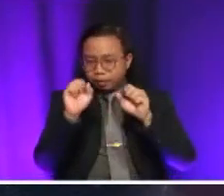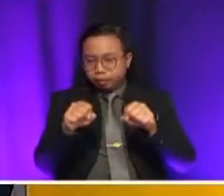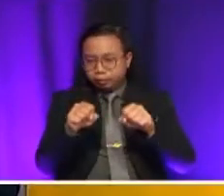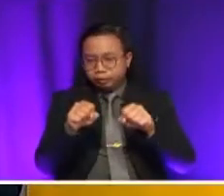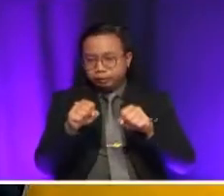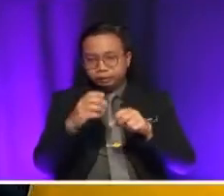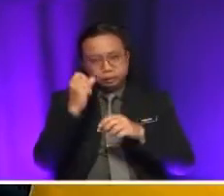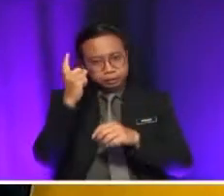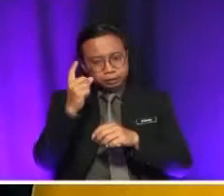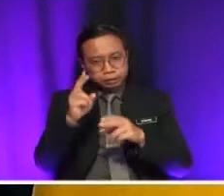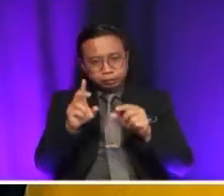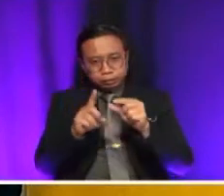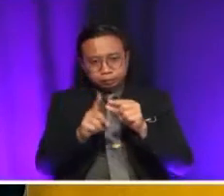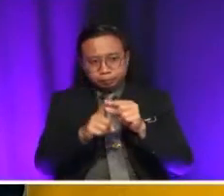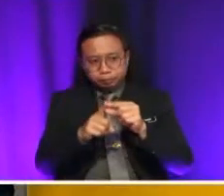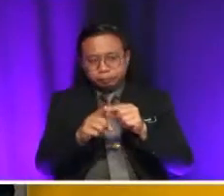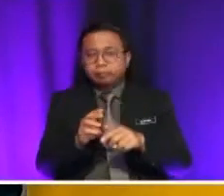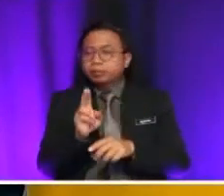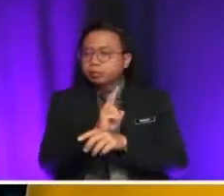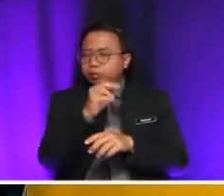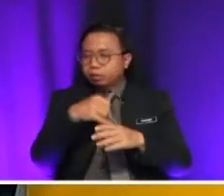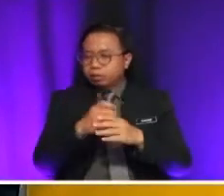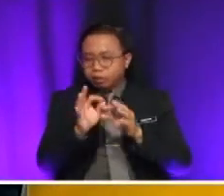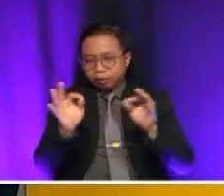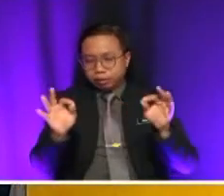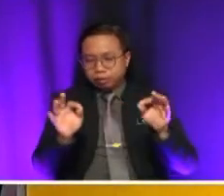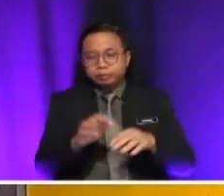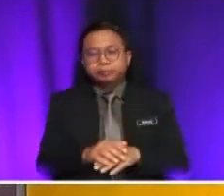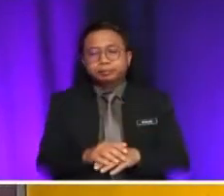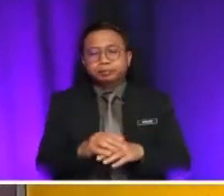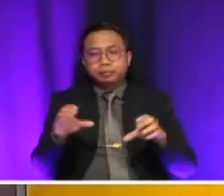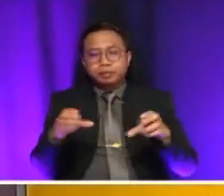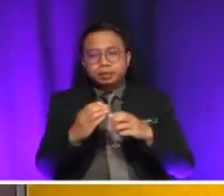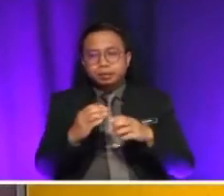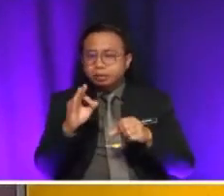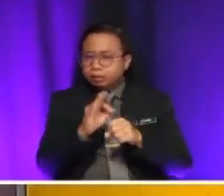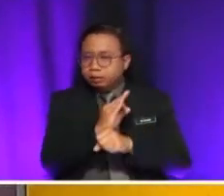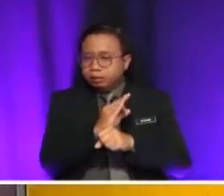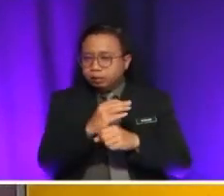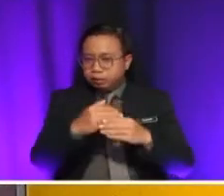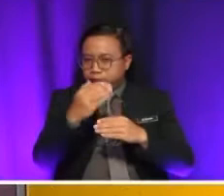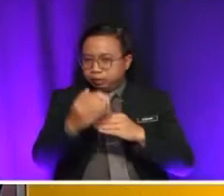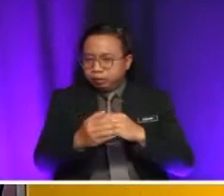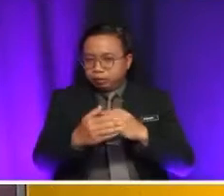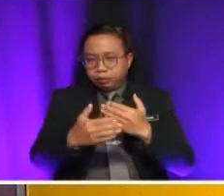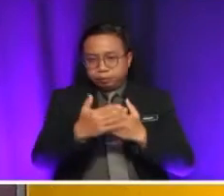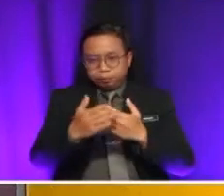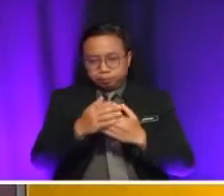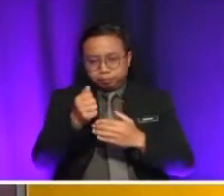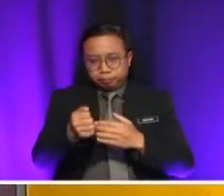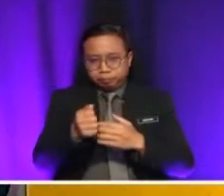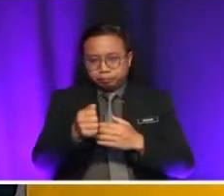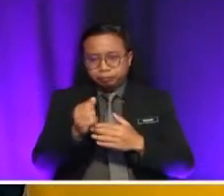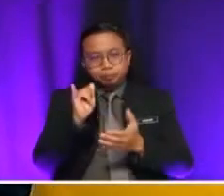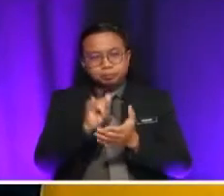understand some of the words or phrases that is used in the text, so that when they do the filling in the gap text after this, it will be easier for them. All